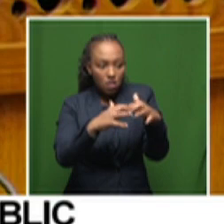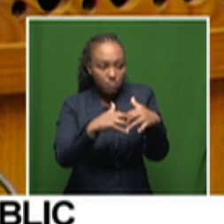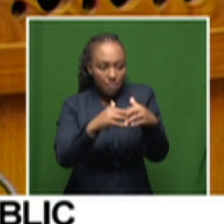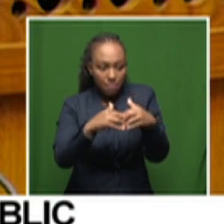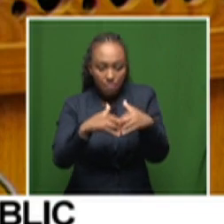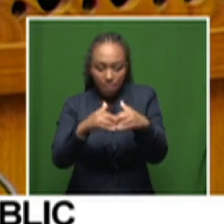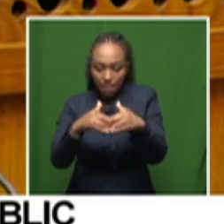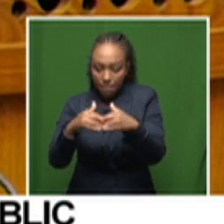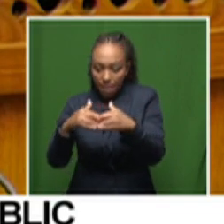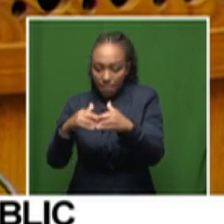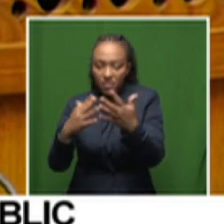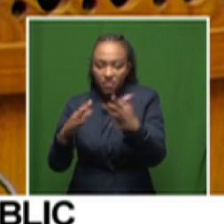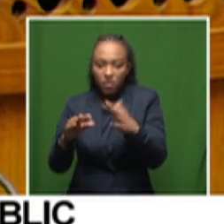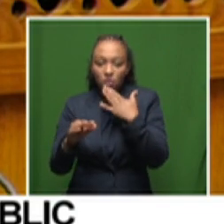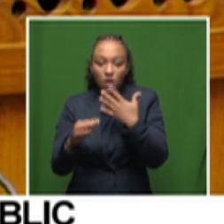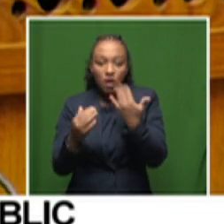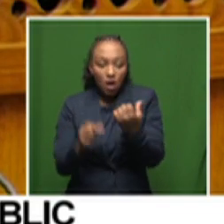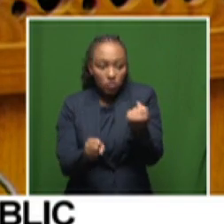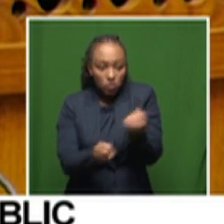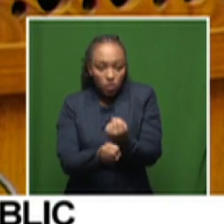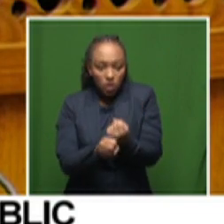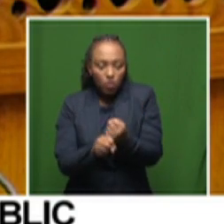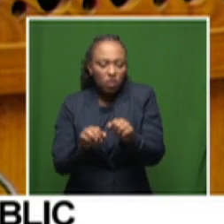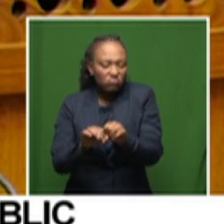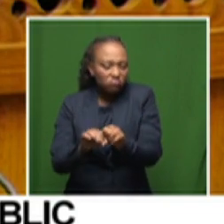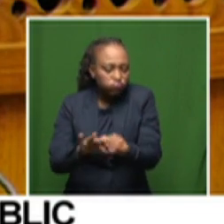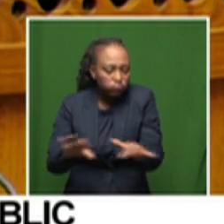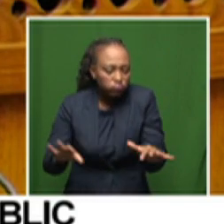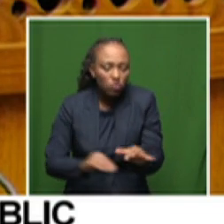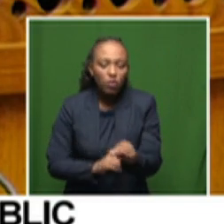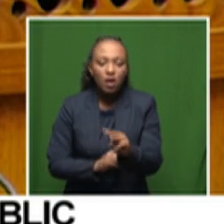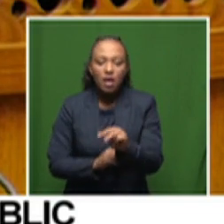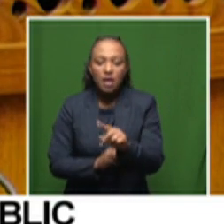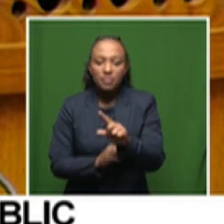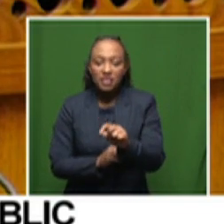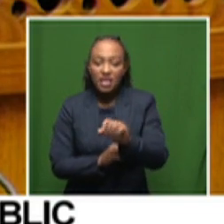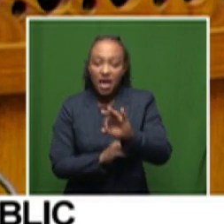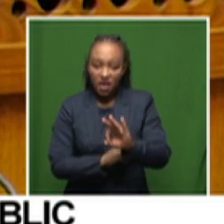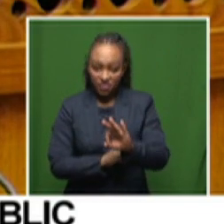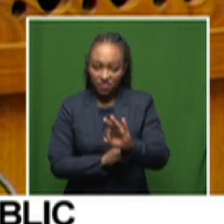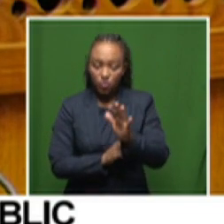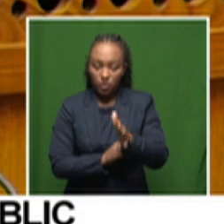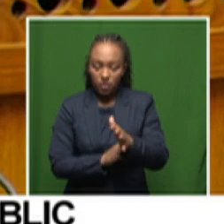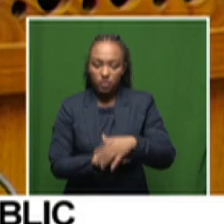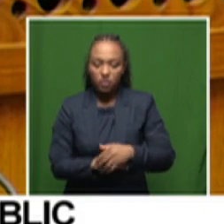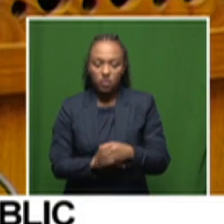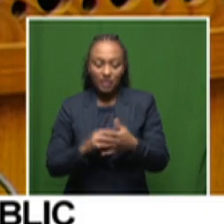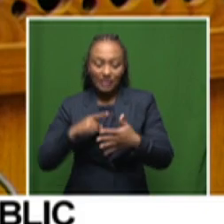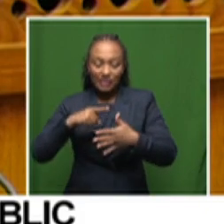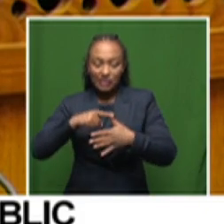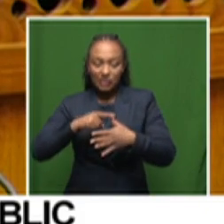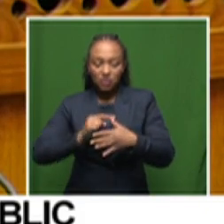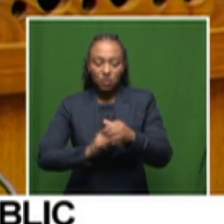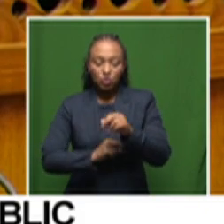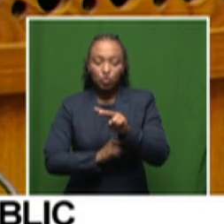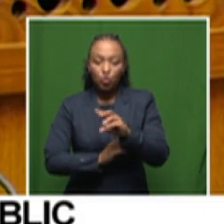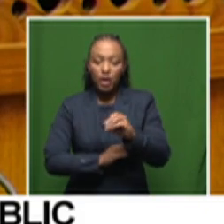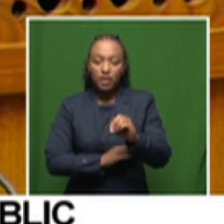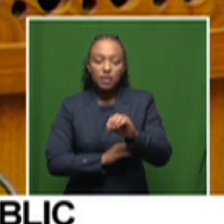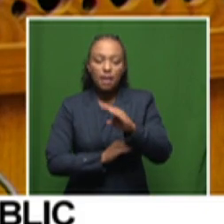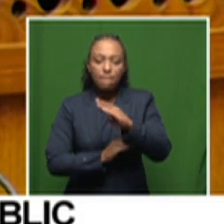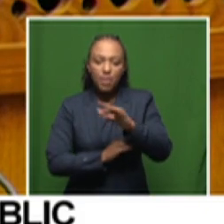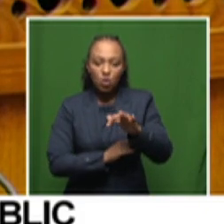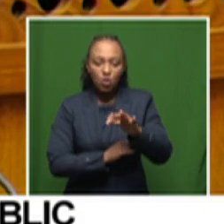now be spread over the MTEF. Five, 200 billion rand for a